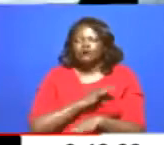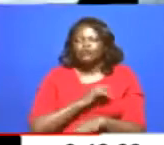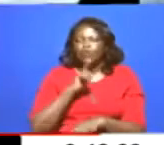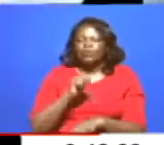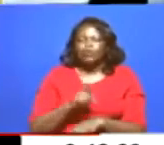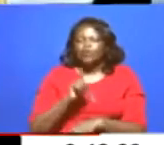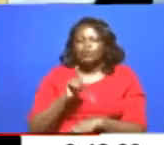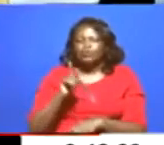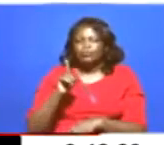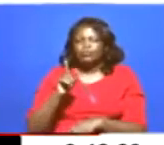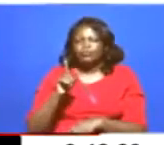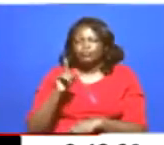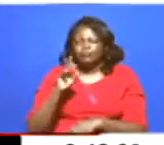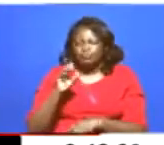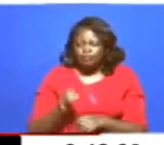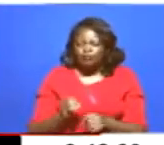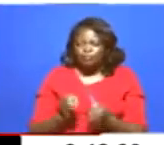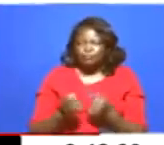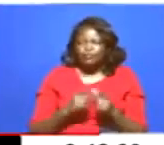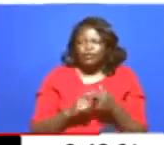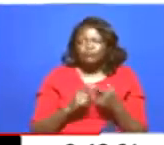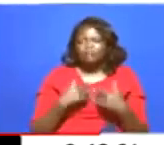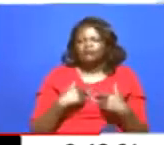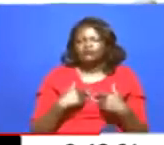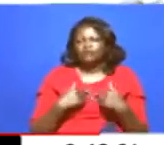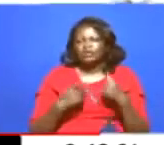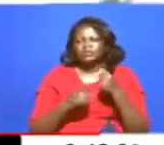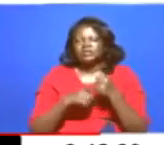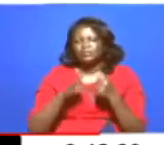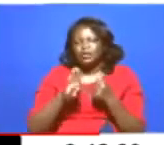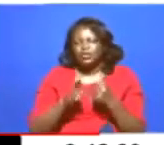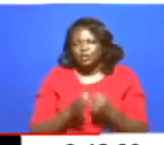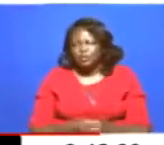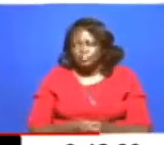which will bring the total dividend payout to 6 billion. Ndutamo Kami for Prime Edition.